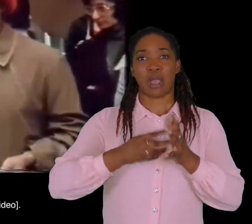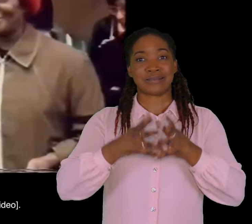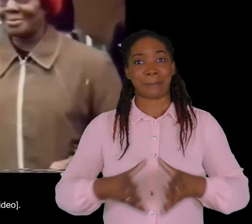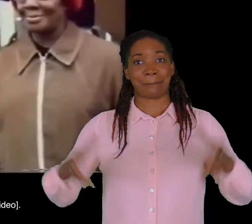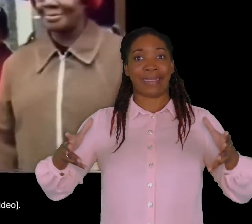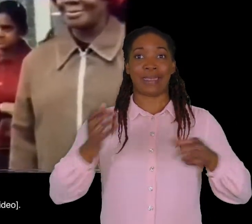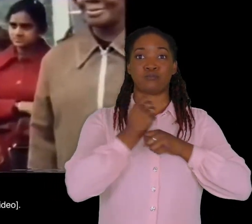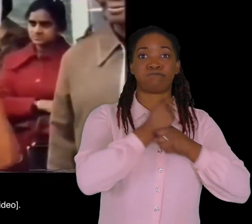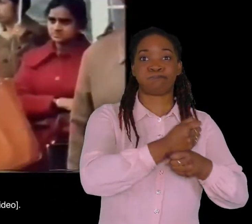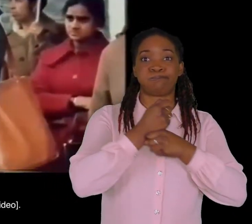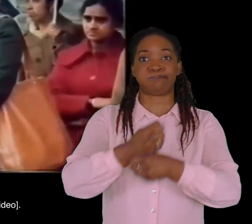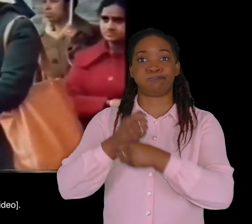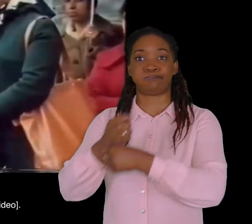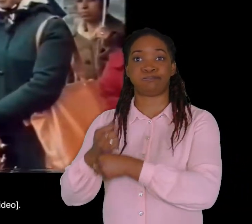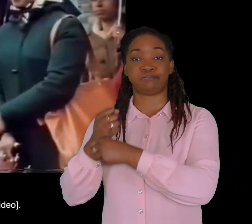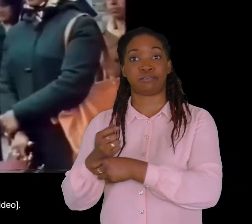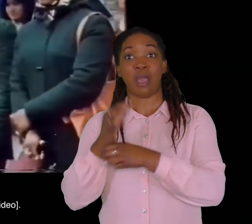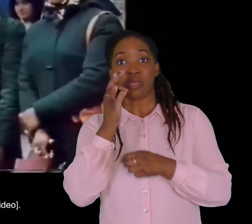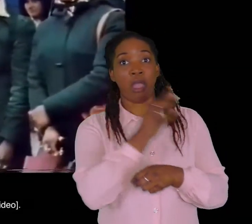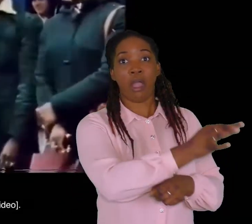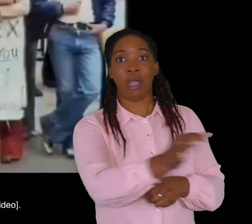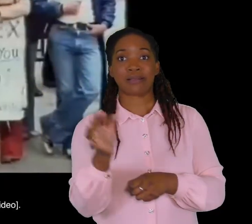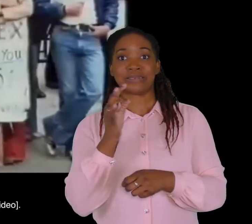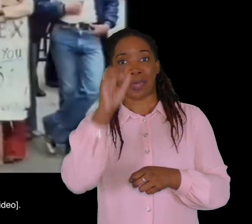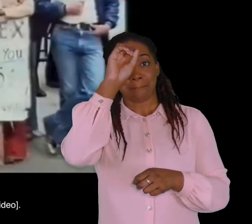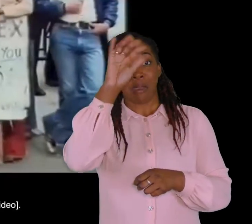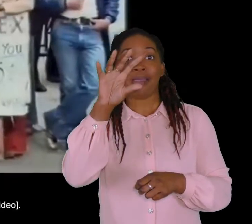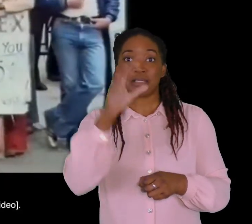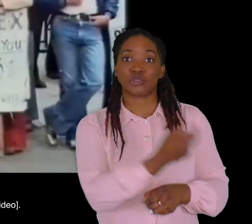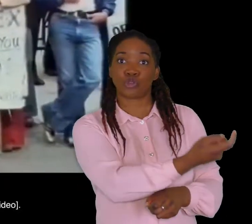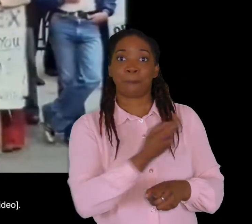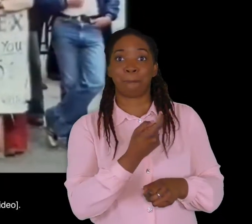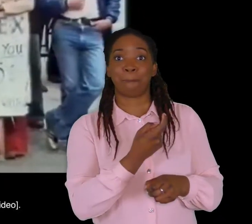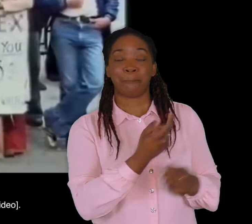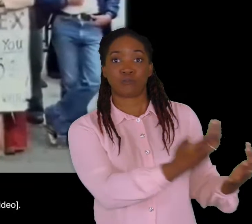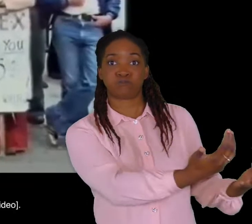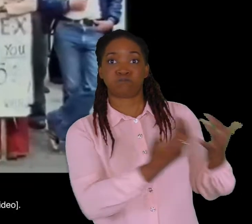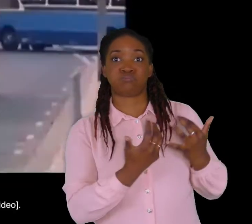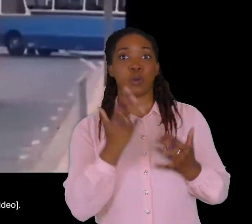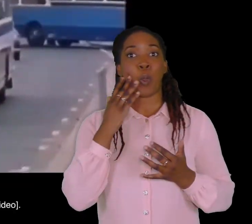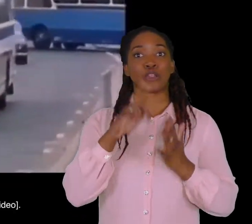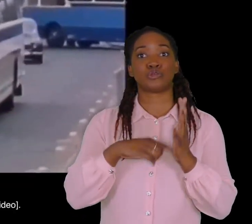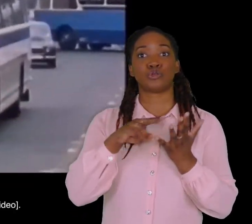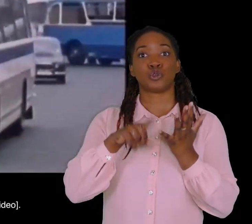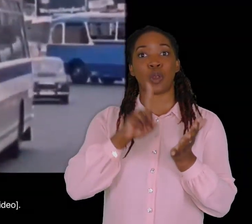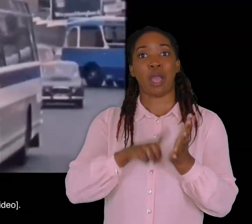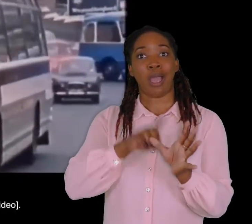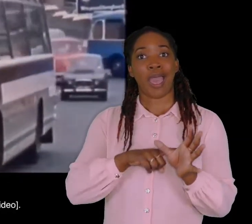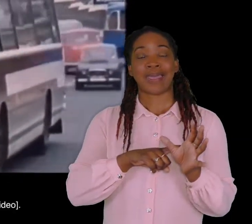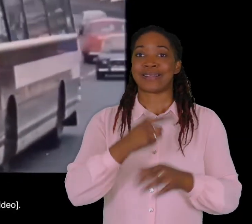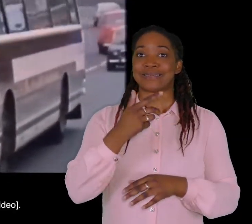strikers organised a series of mass pickets, leading to a call with the miners for a mass picket of solidarity on July the